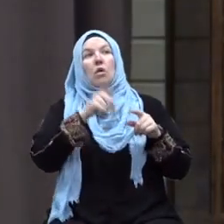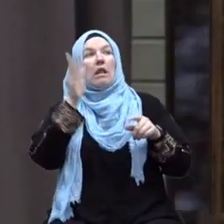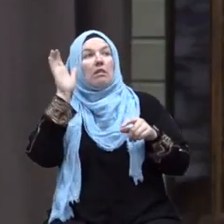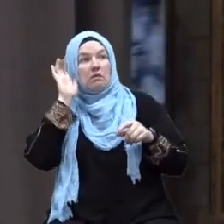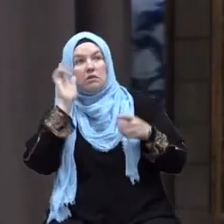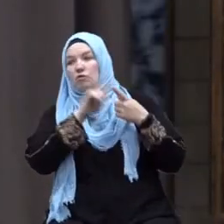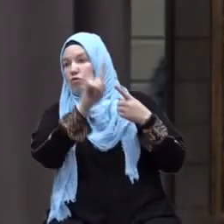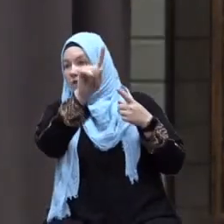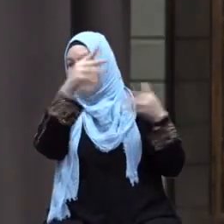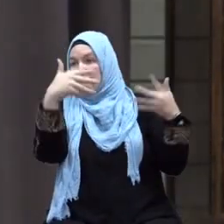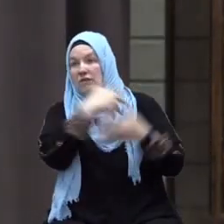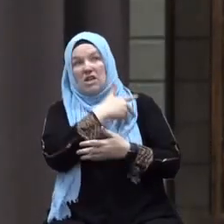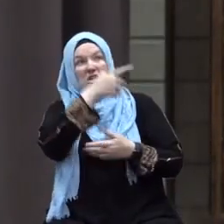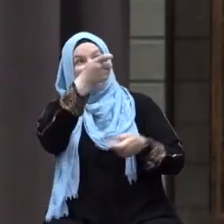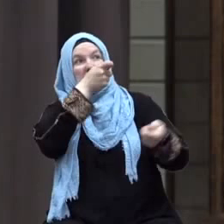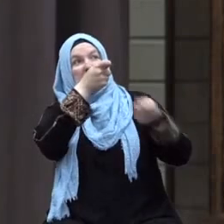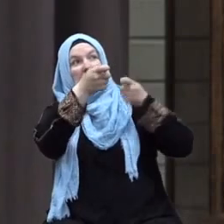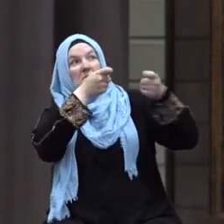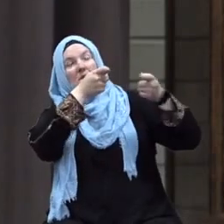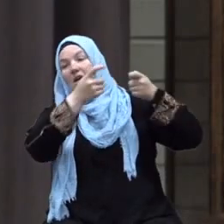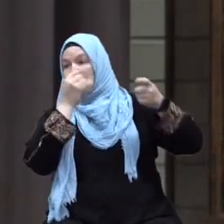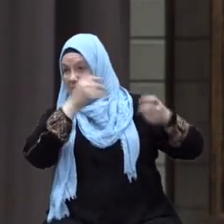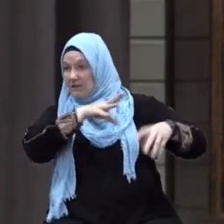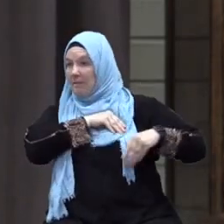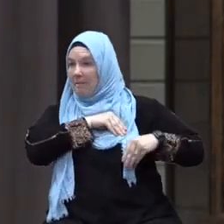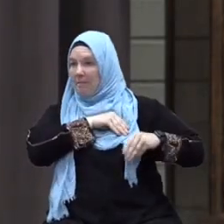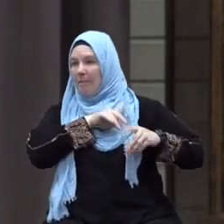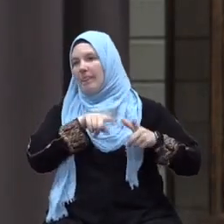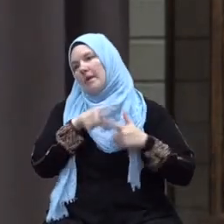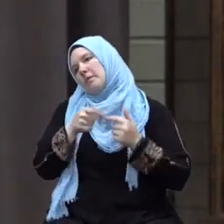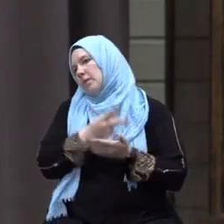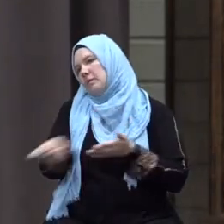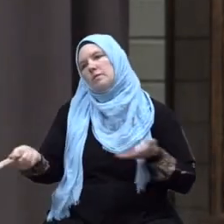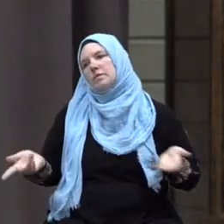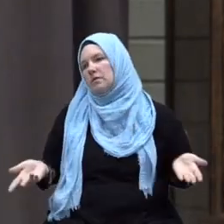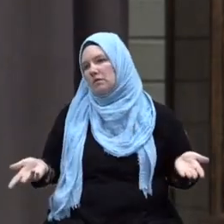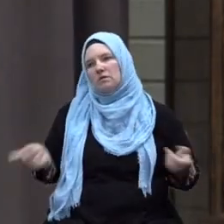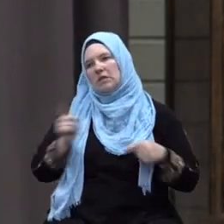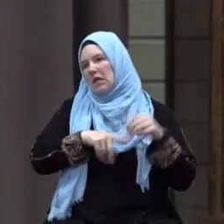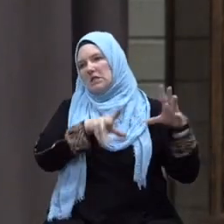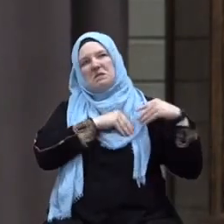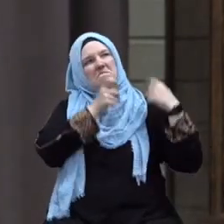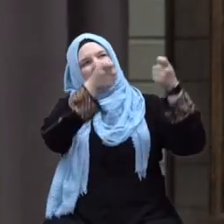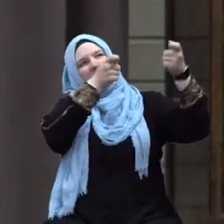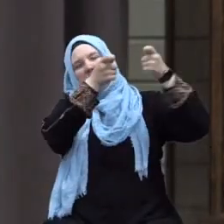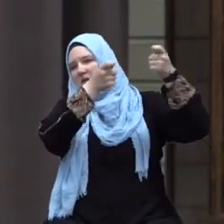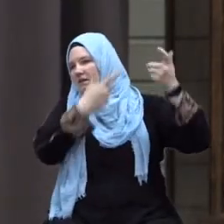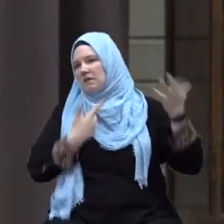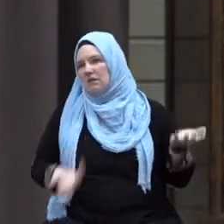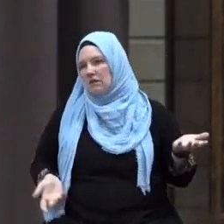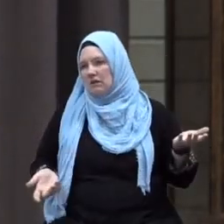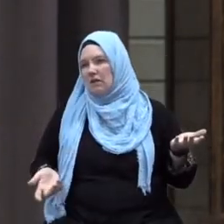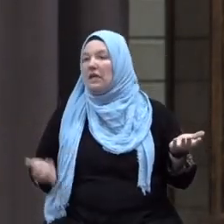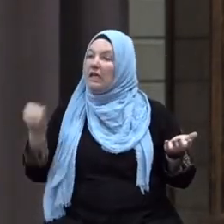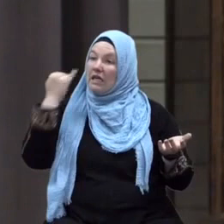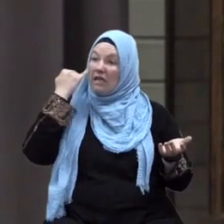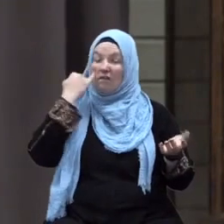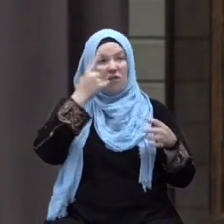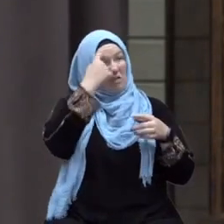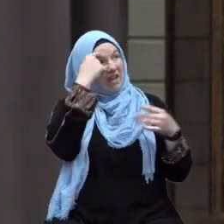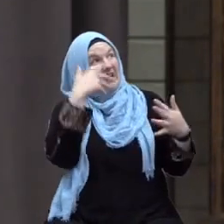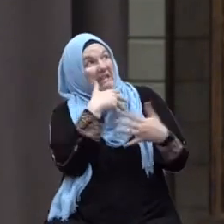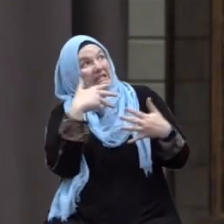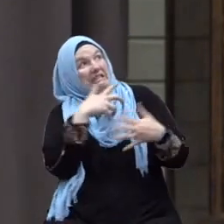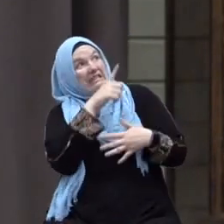on the fear they want to pump in us, we lose. Because if you fear anyone other than Allah,